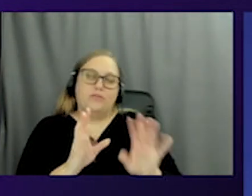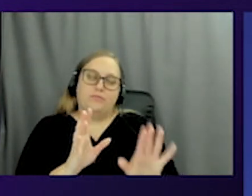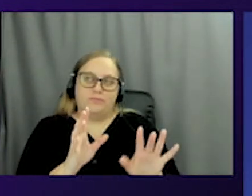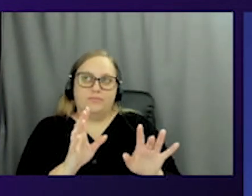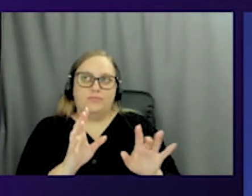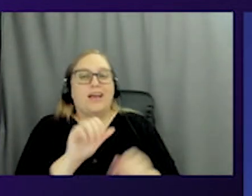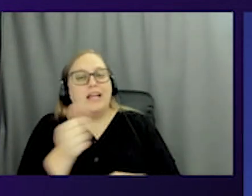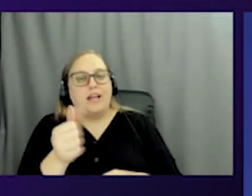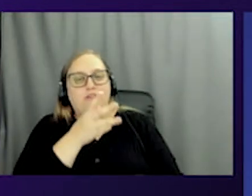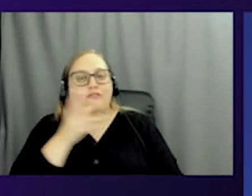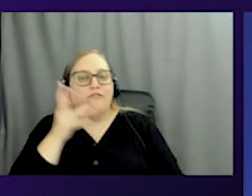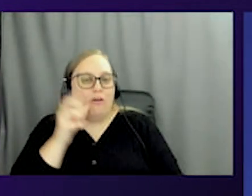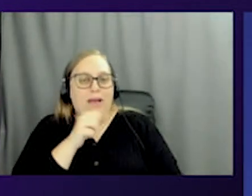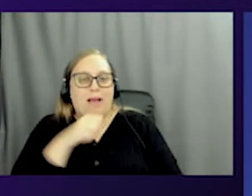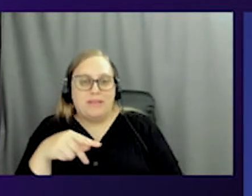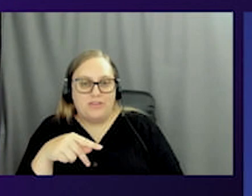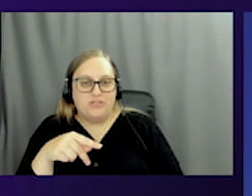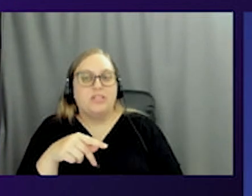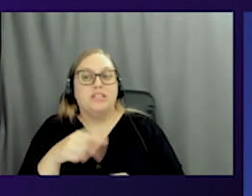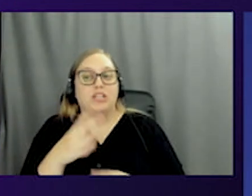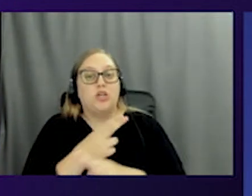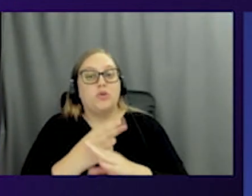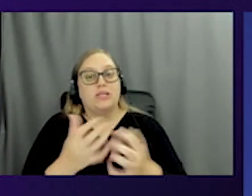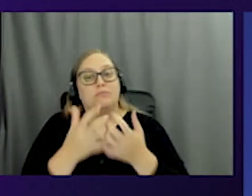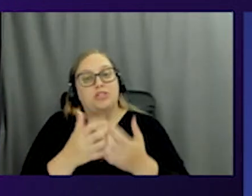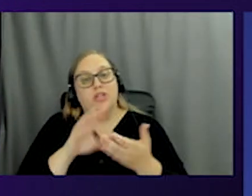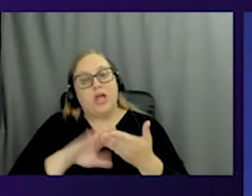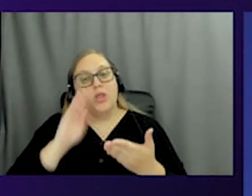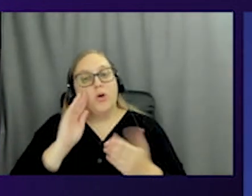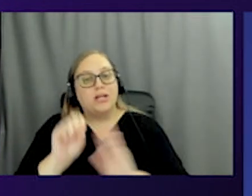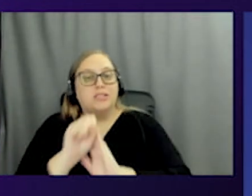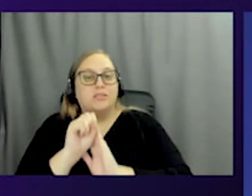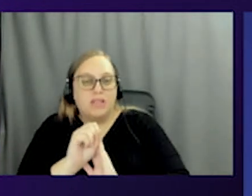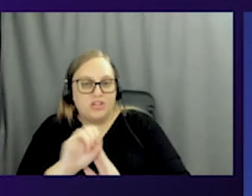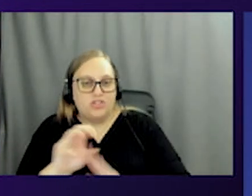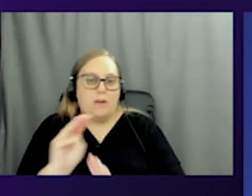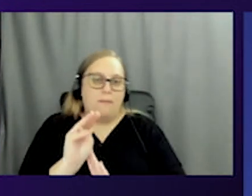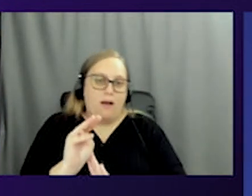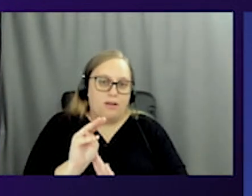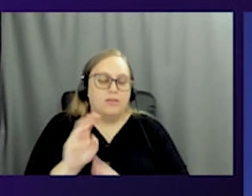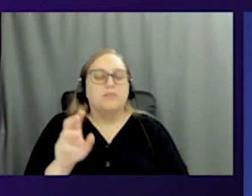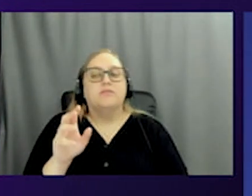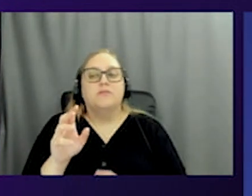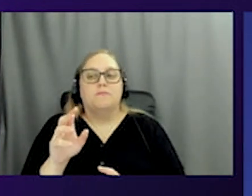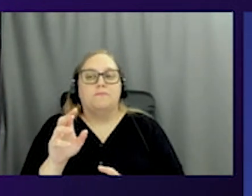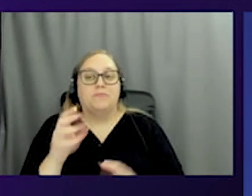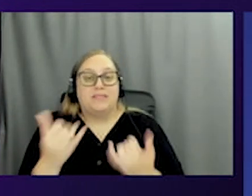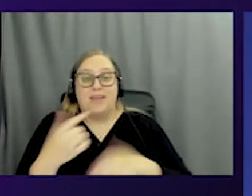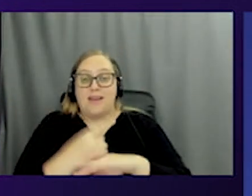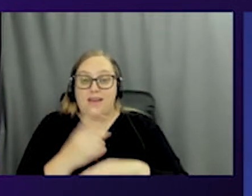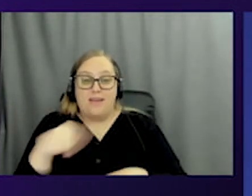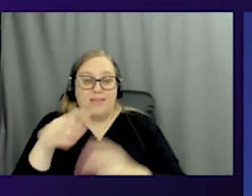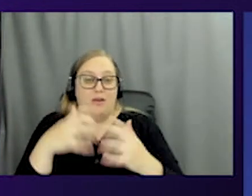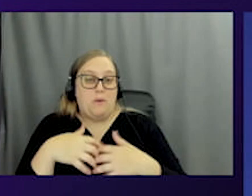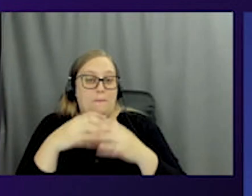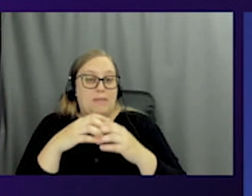farming application, it uses machine learning and simulation and modeling, is that today they're building tractors that actually can,